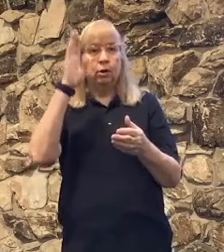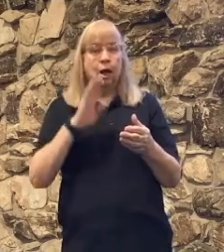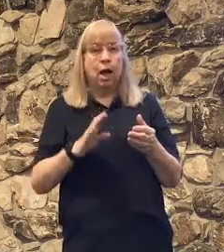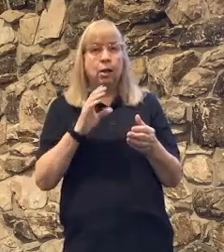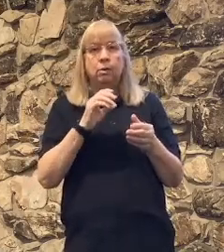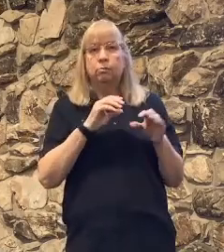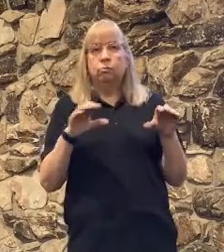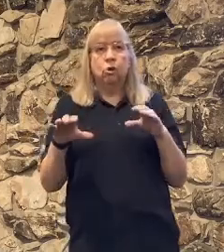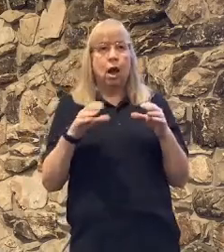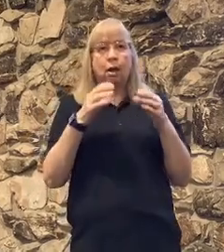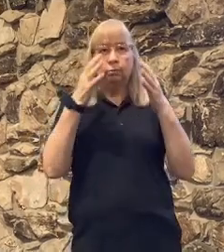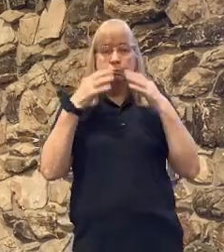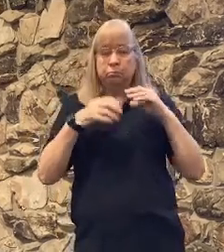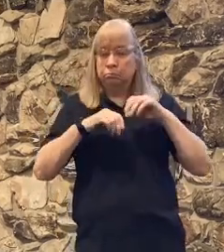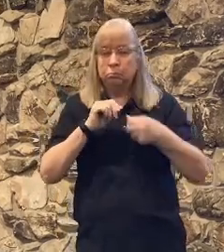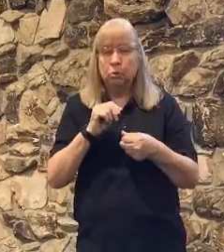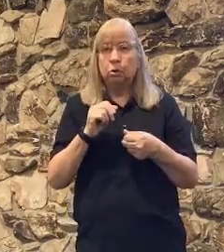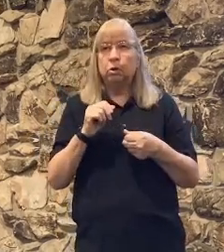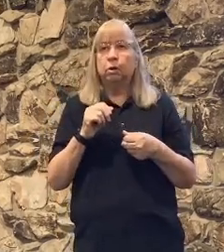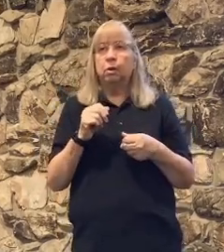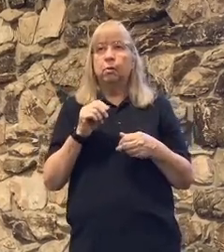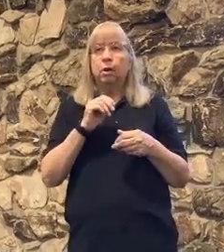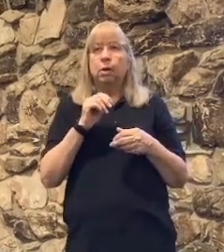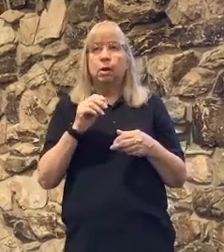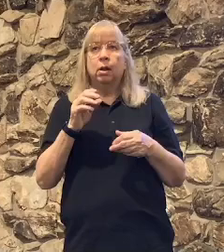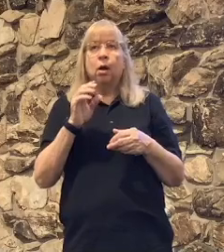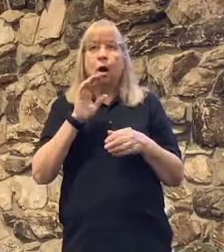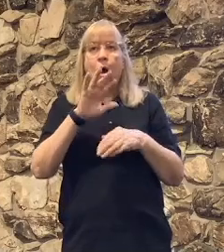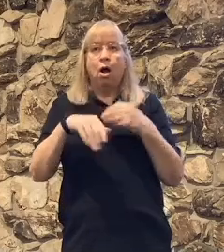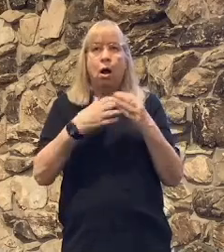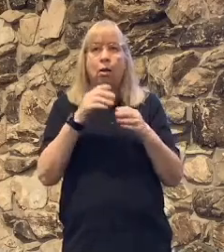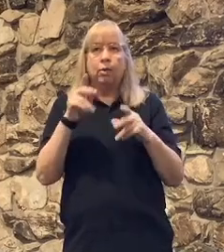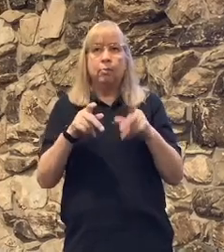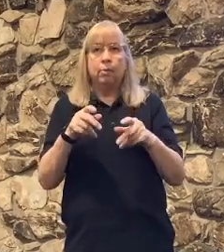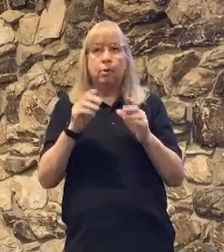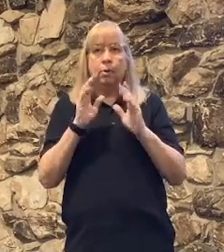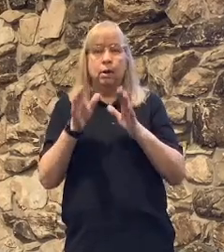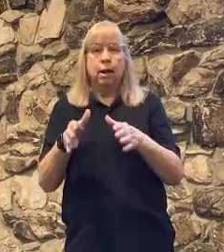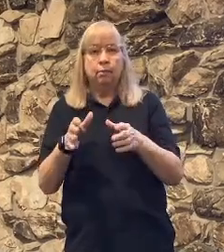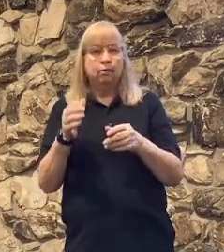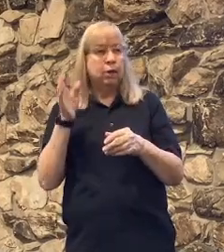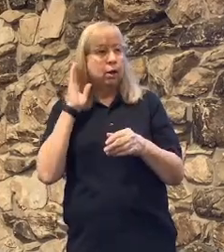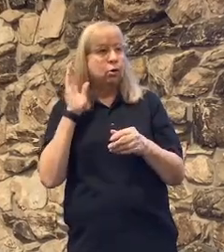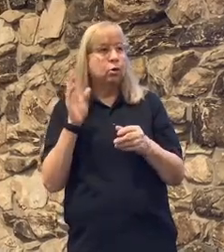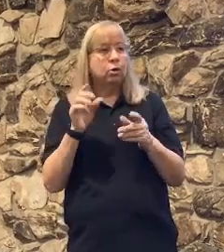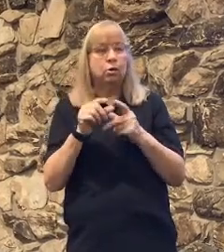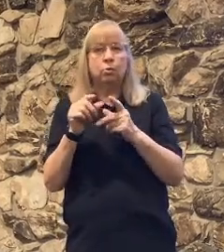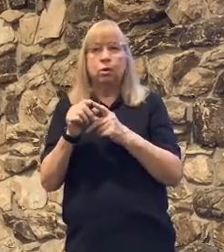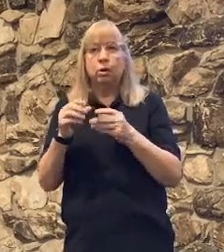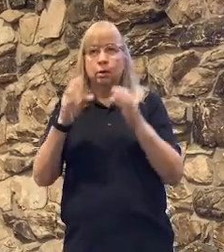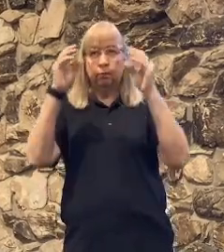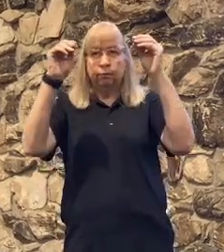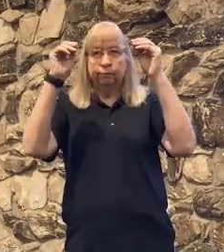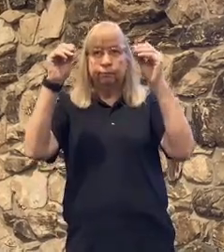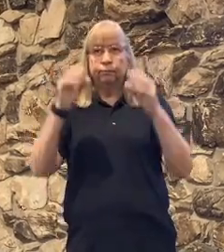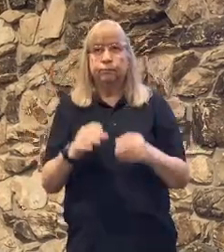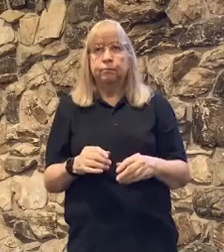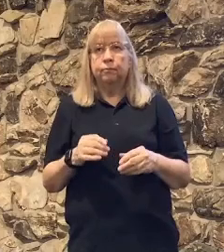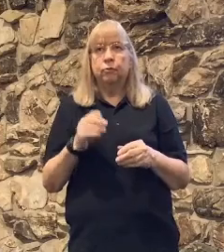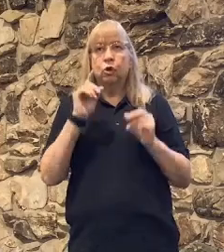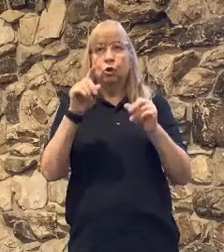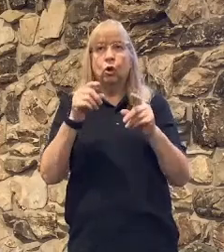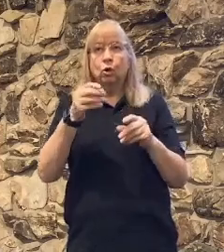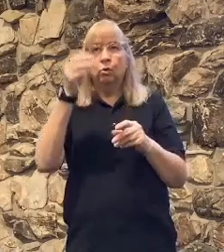They said this because all the people wept when they heard the words of the instruction. "Go, eat rich food and